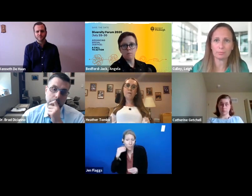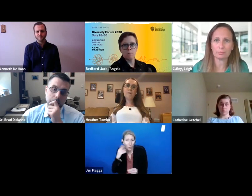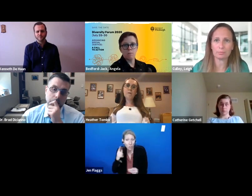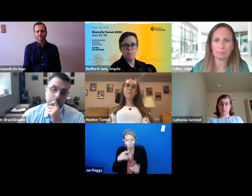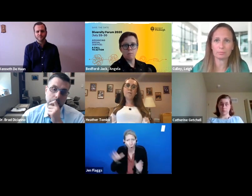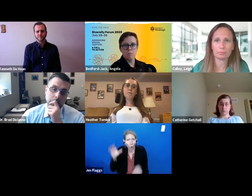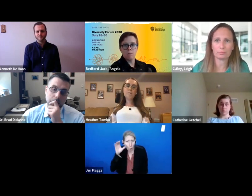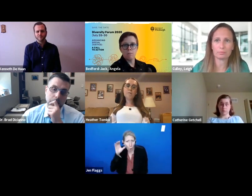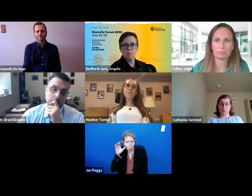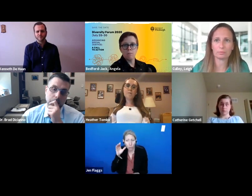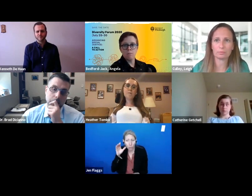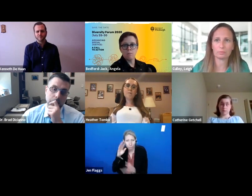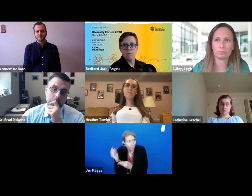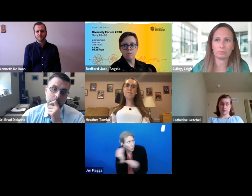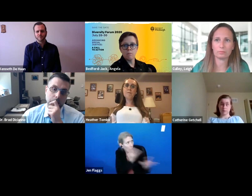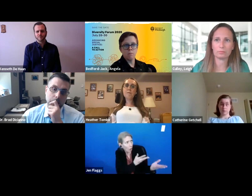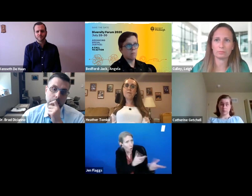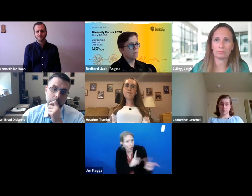to?